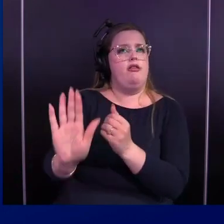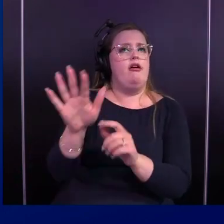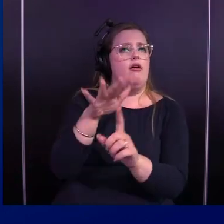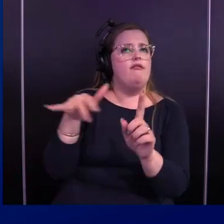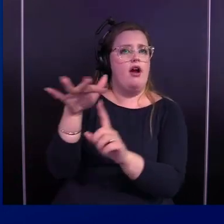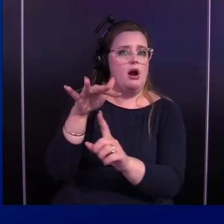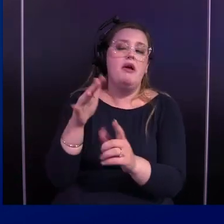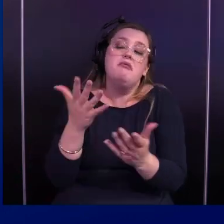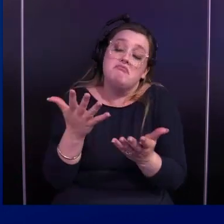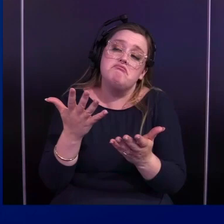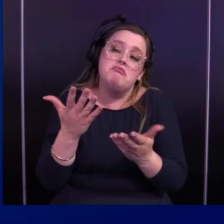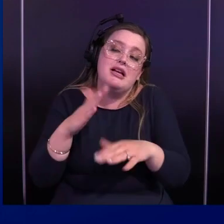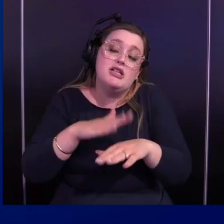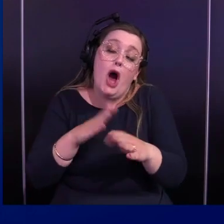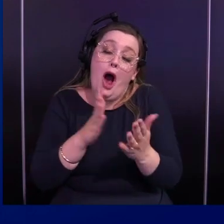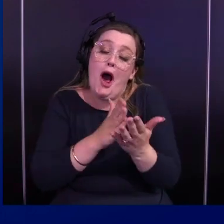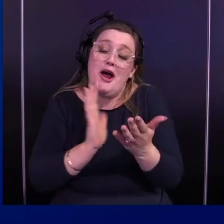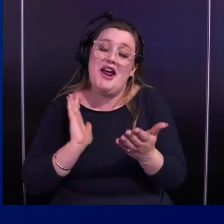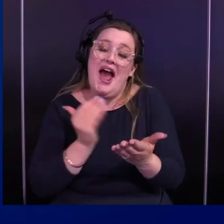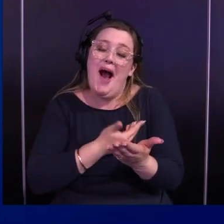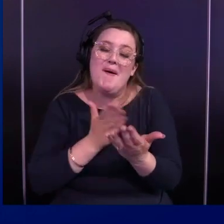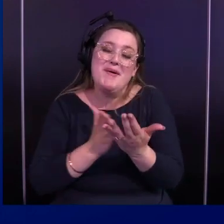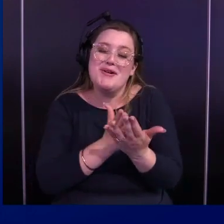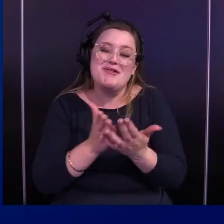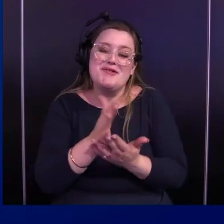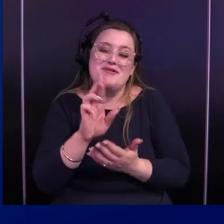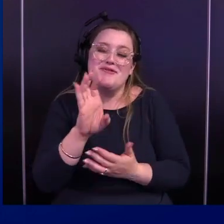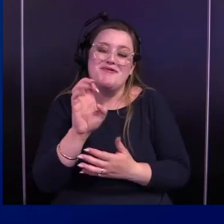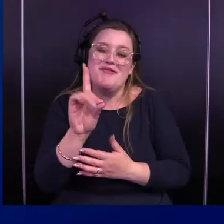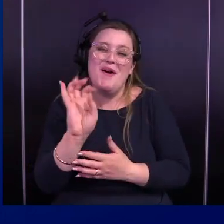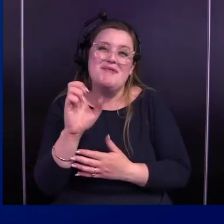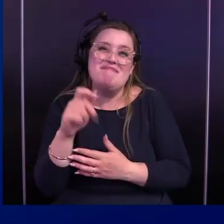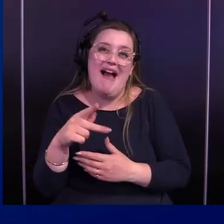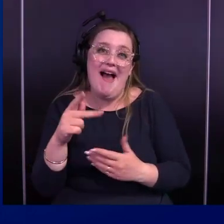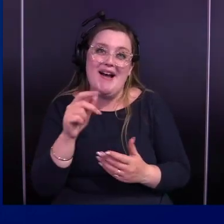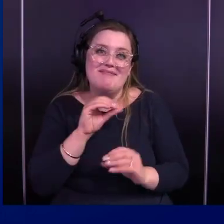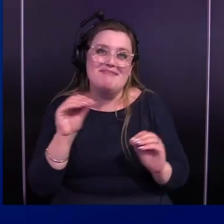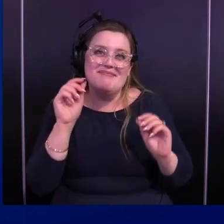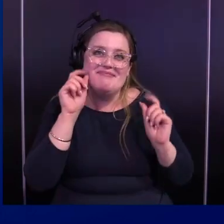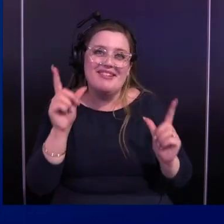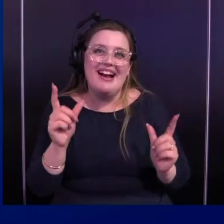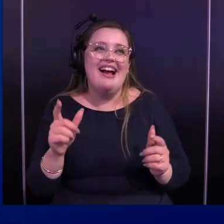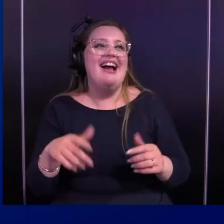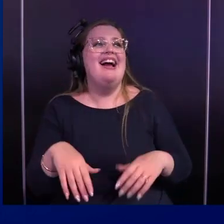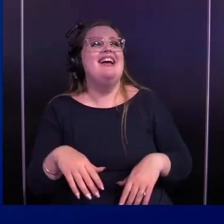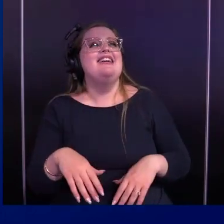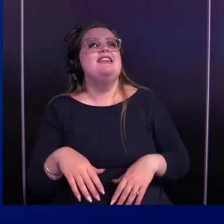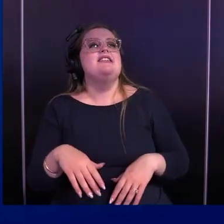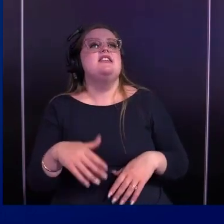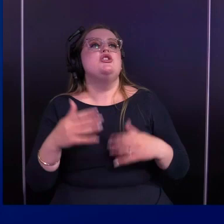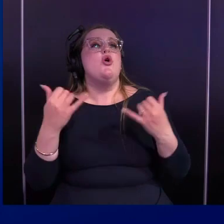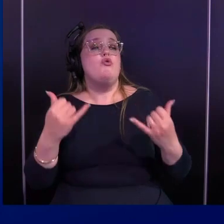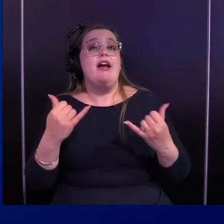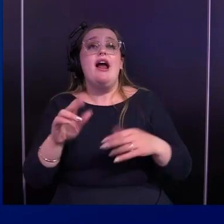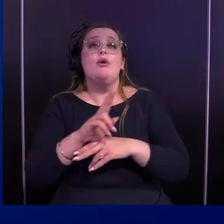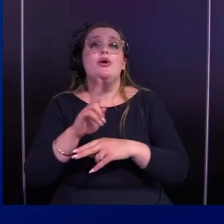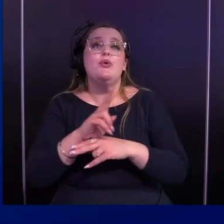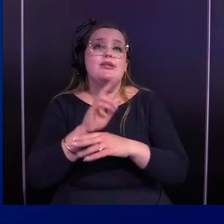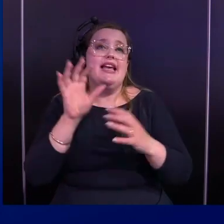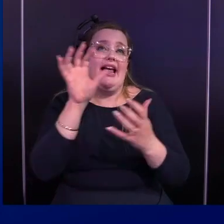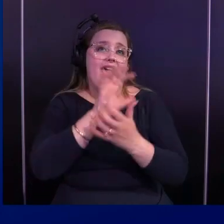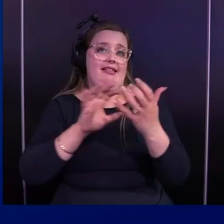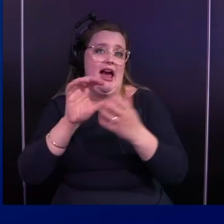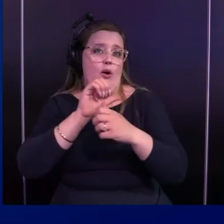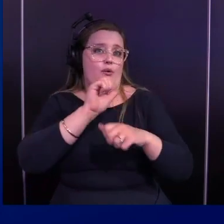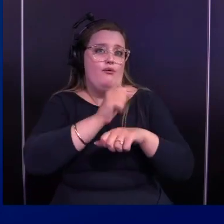on the roadmap. Surprise, surprise. There's so many different ways of deploying infrastructure out there. Right now, we're using CloudFormation. We've had people ask us to